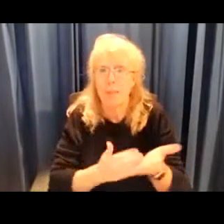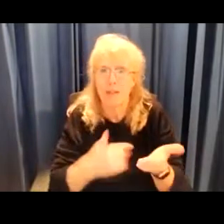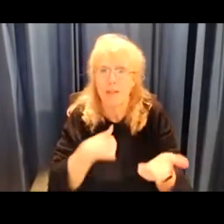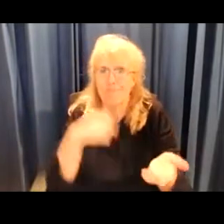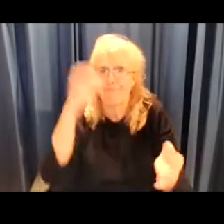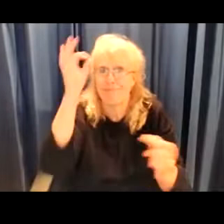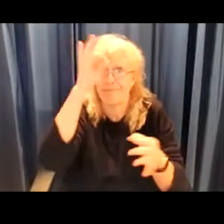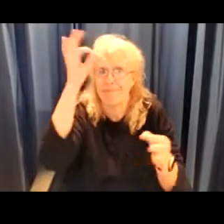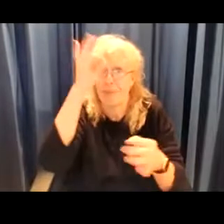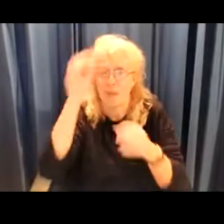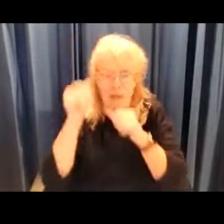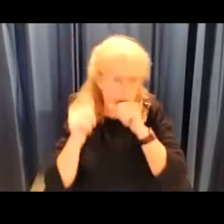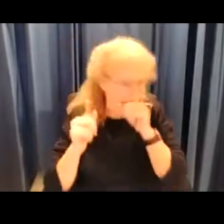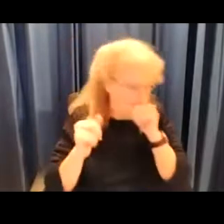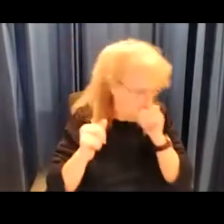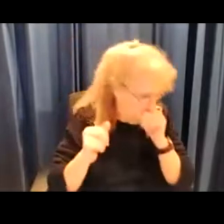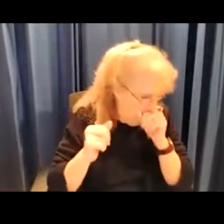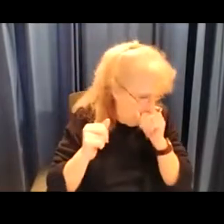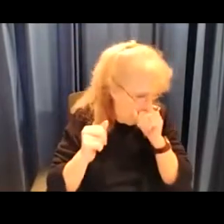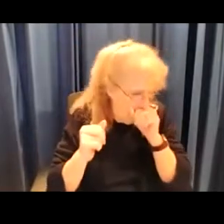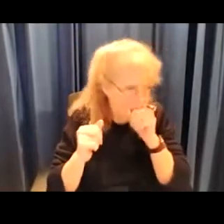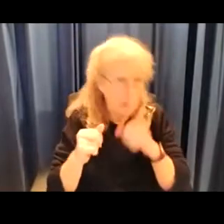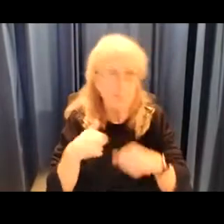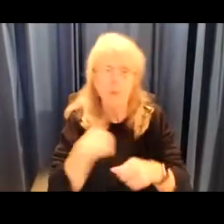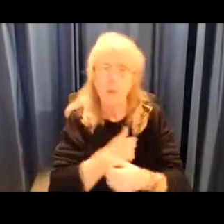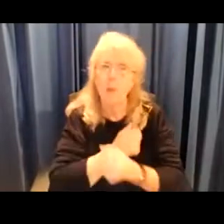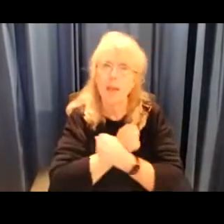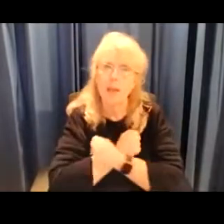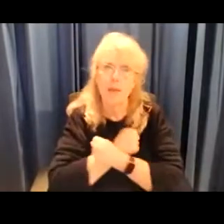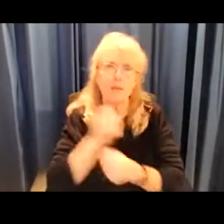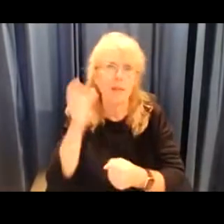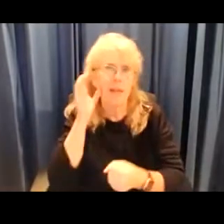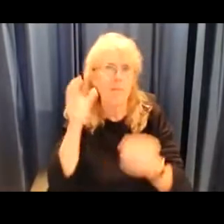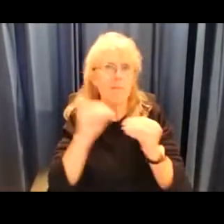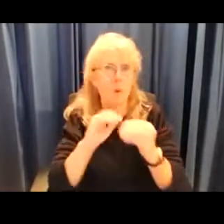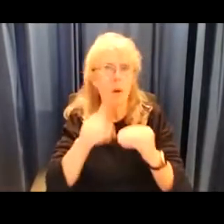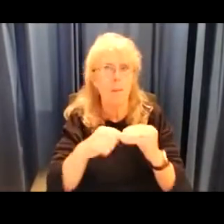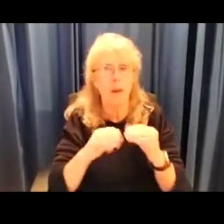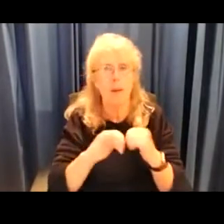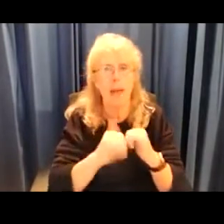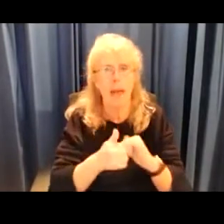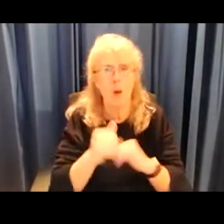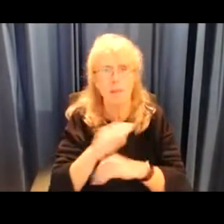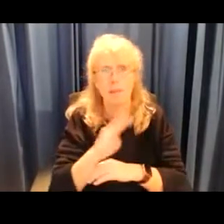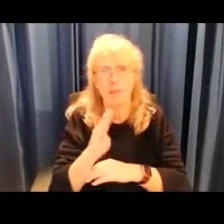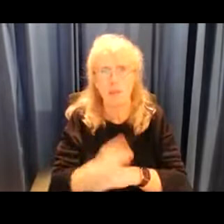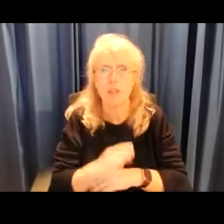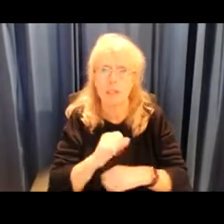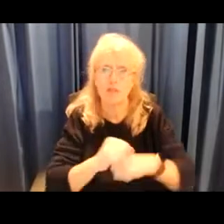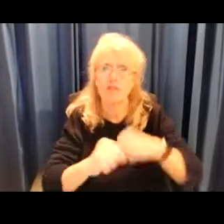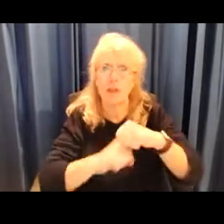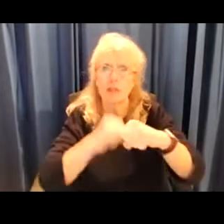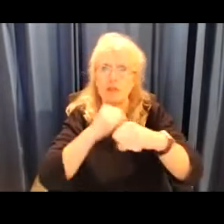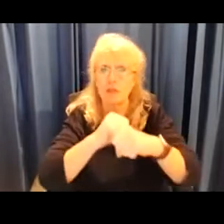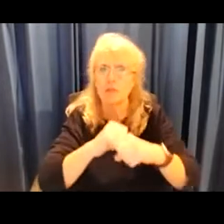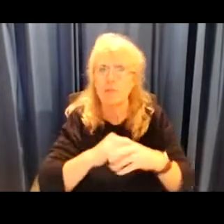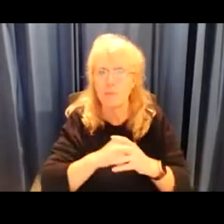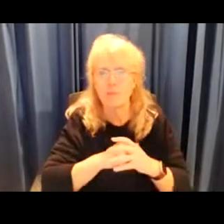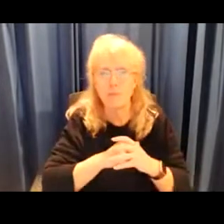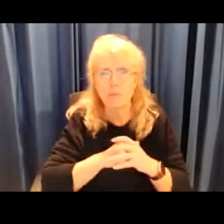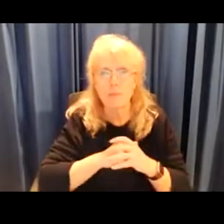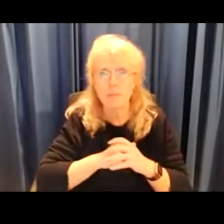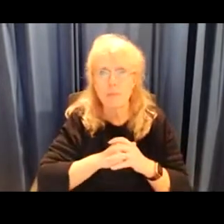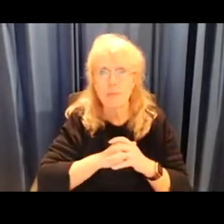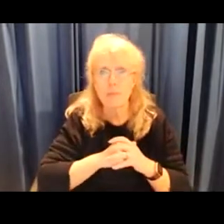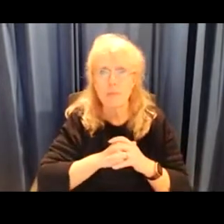certainly if we don't, would love to hear more about how Beaverton's structured. Yeah, absolutely. I don't think you have a